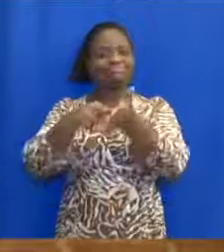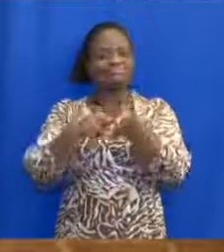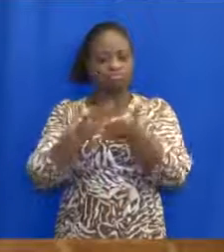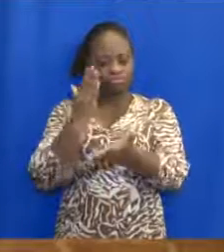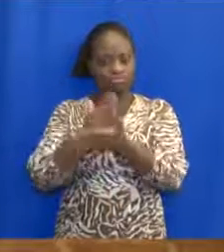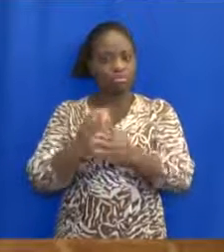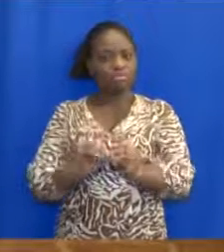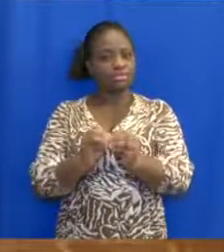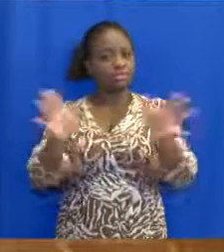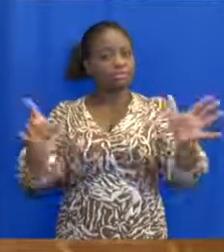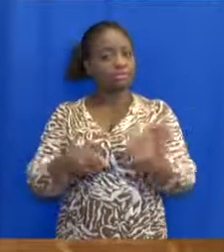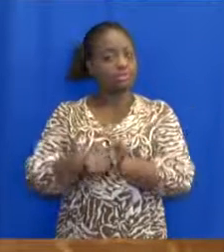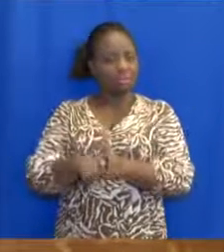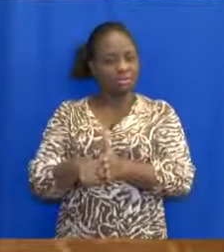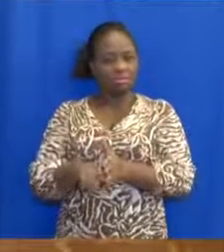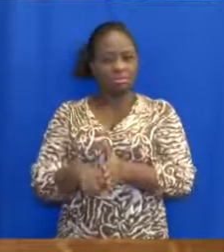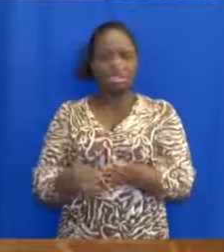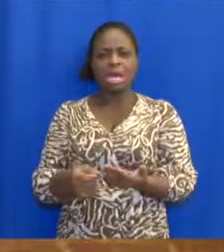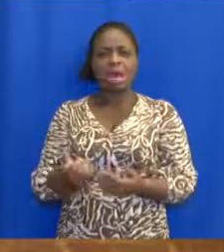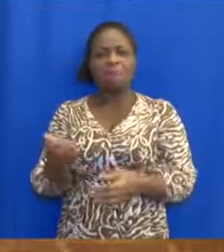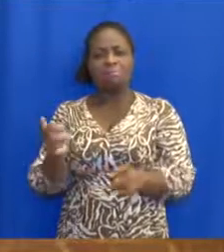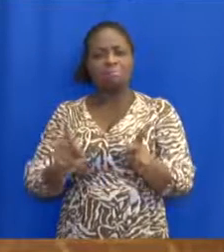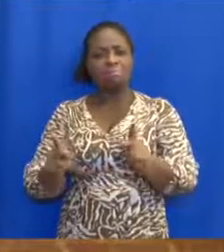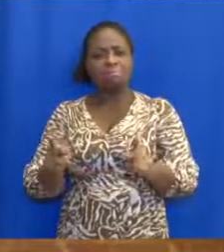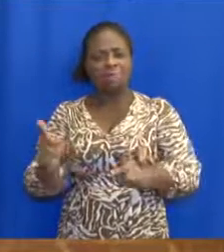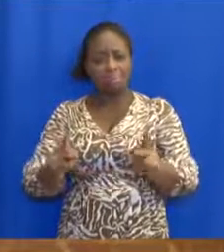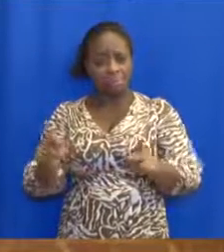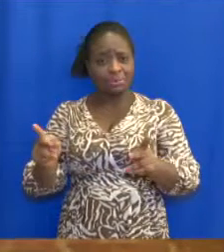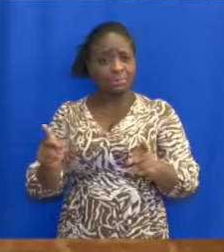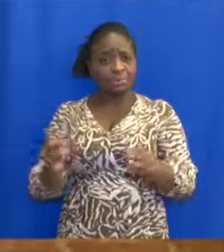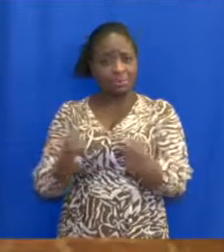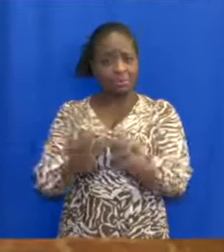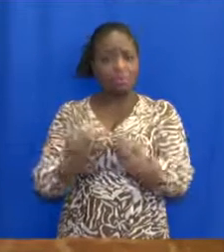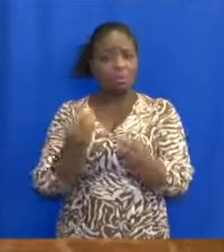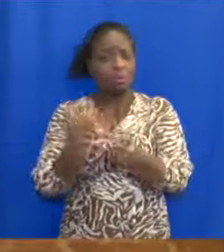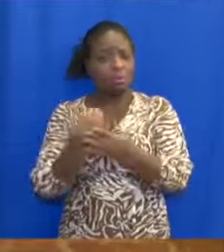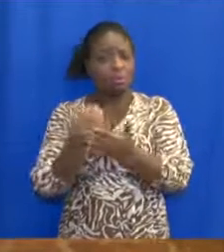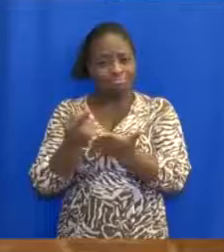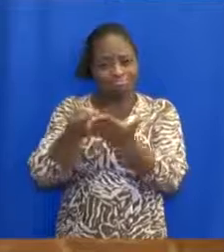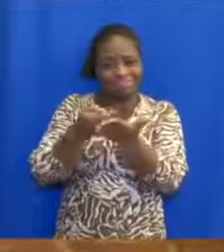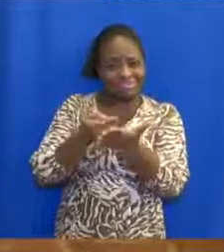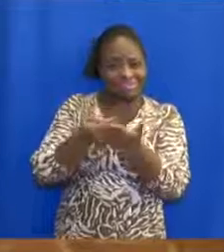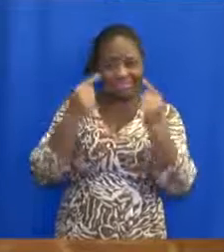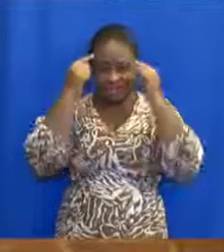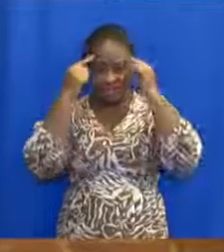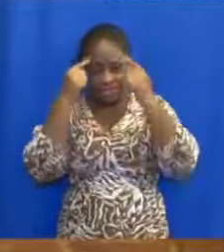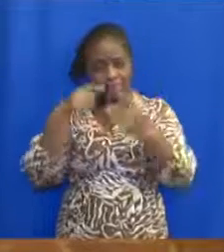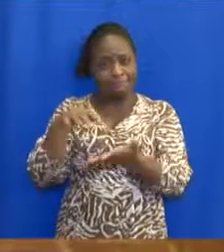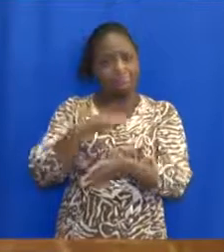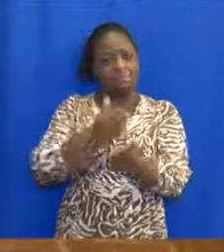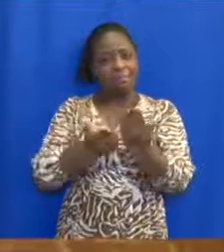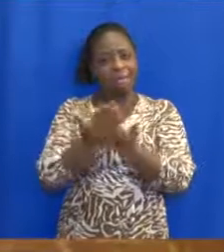spread. Even the most hard-headed expert opinion suggested that by the middle of the